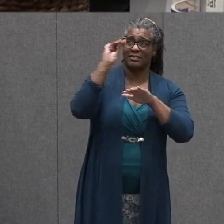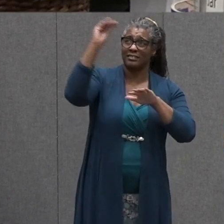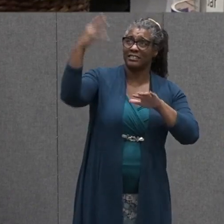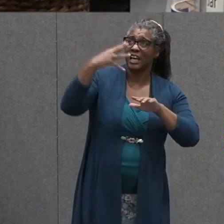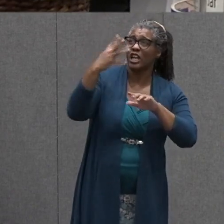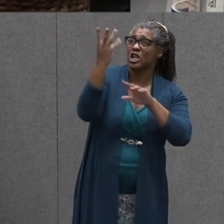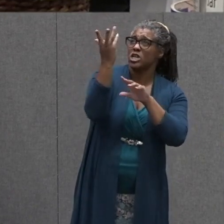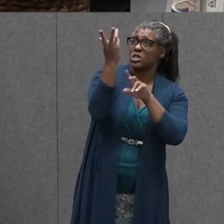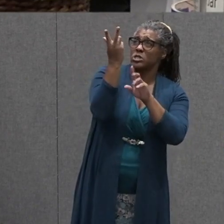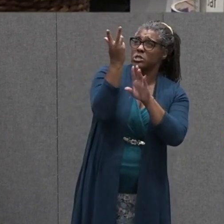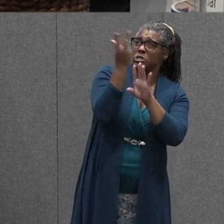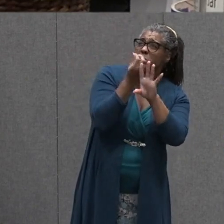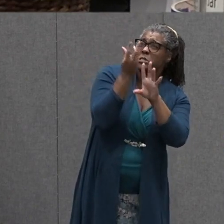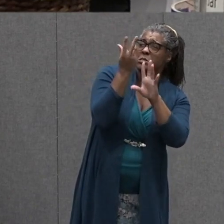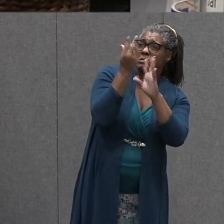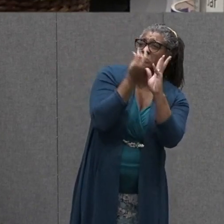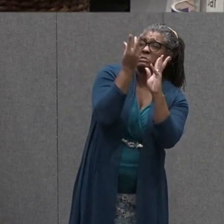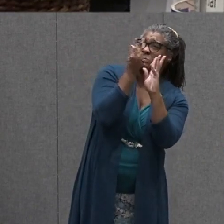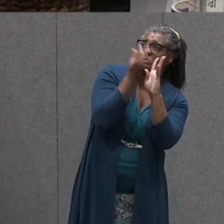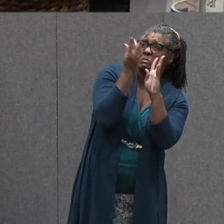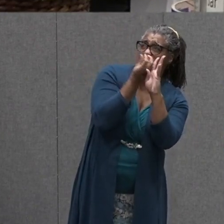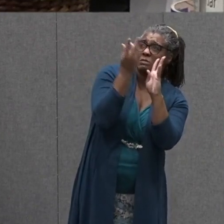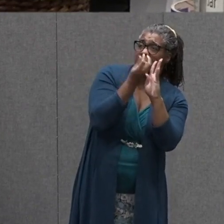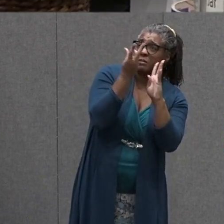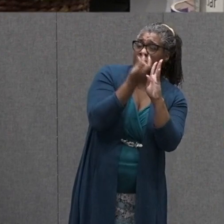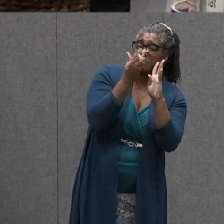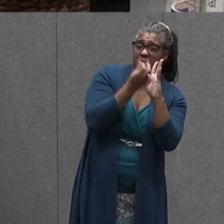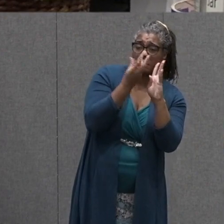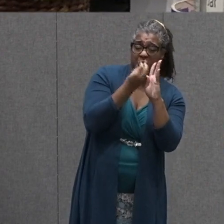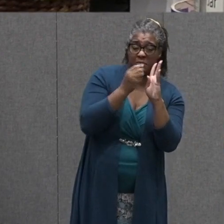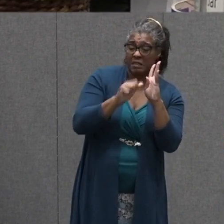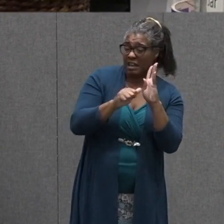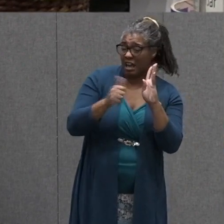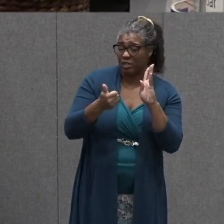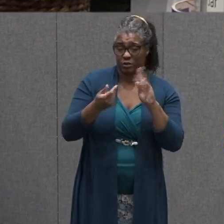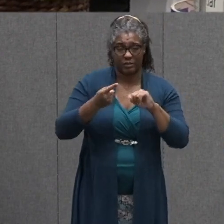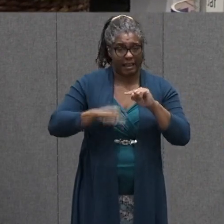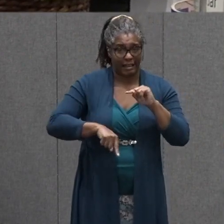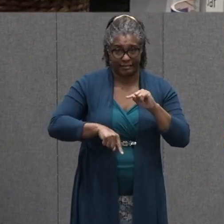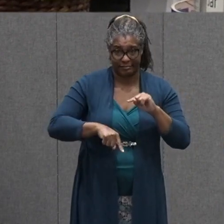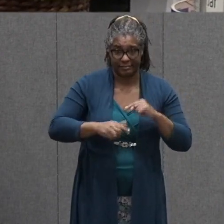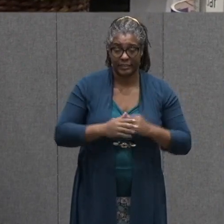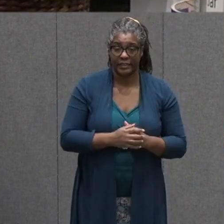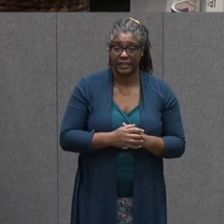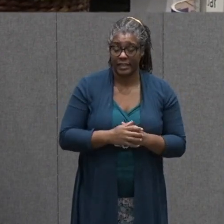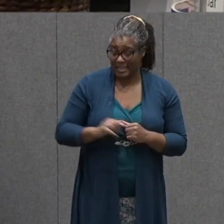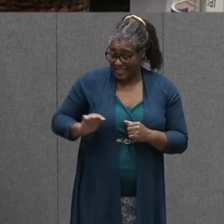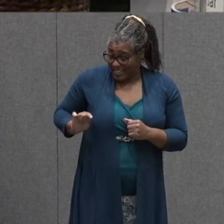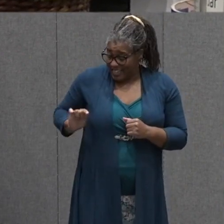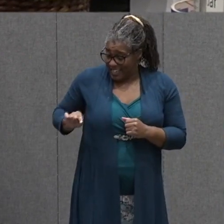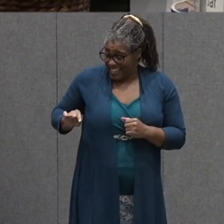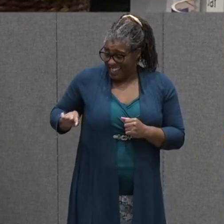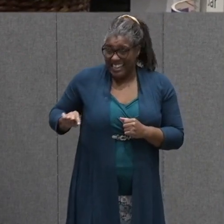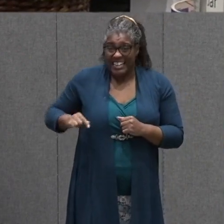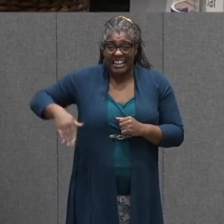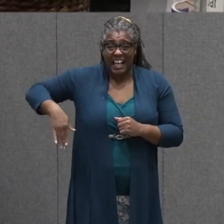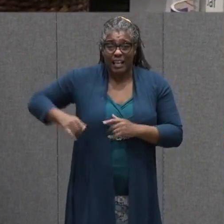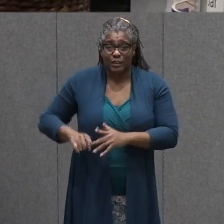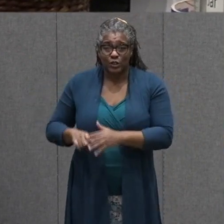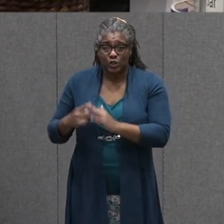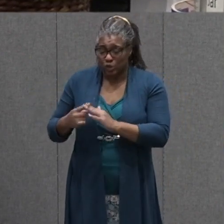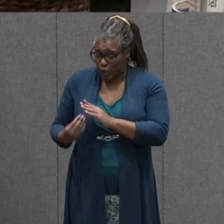into a plant, it develops leaves and roots. Once a plant flowers, birds and